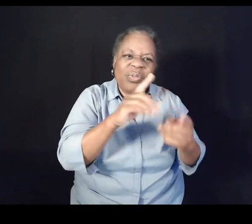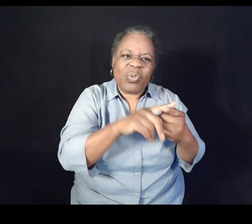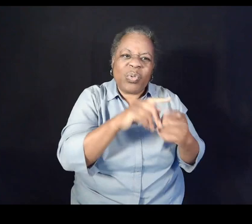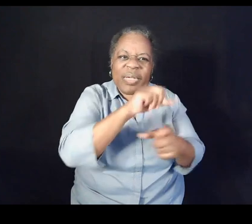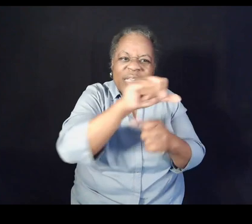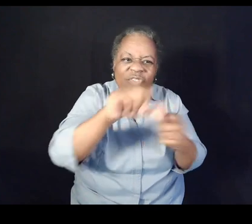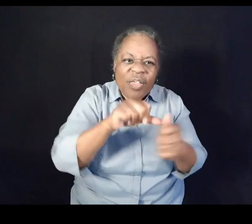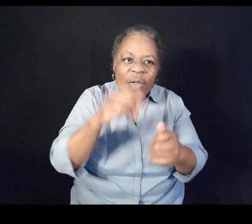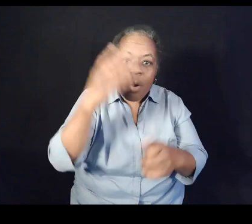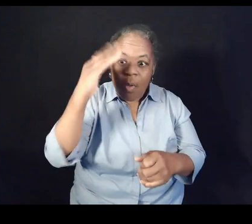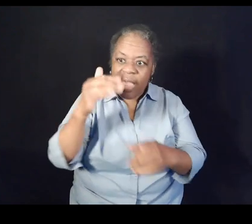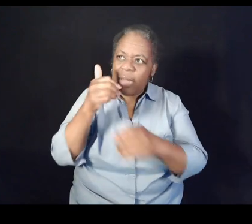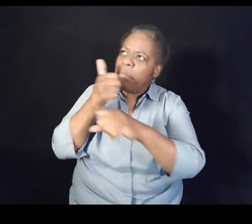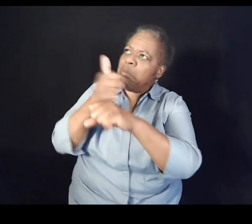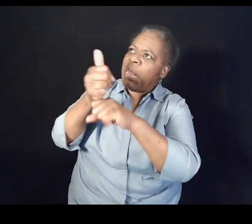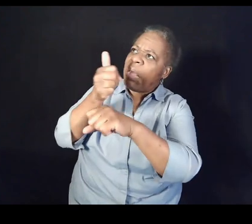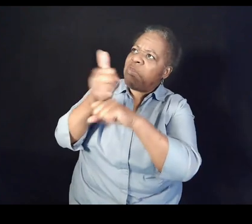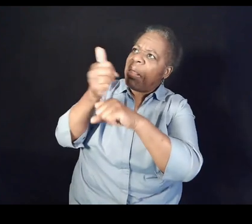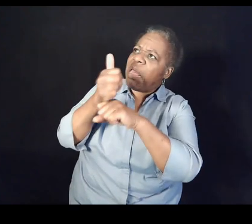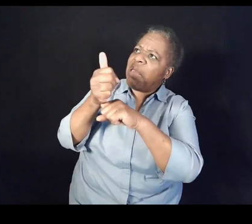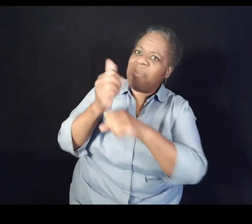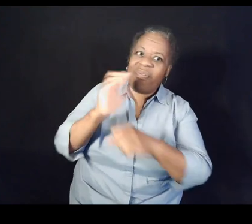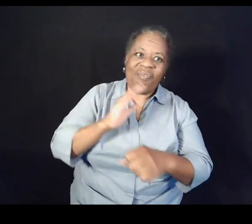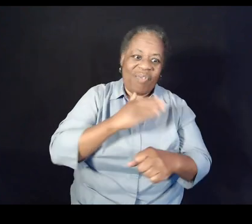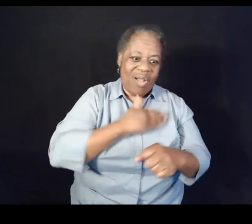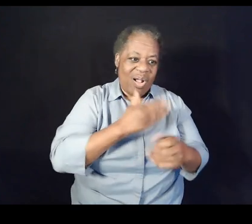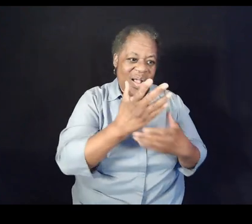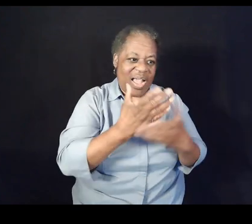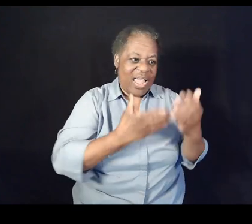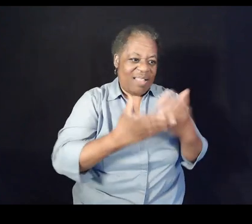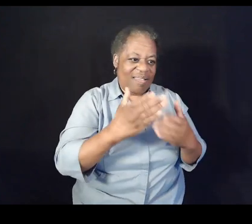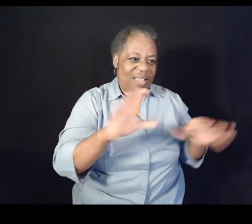Why do we blame God for what our hands have done?